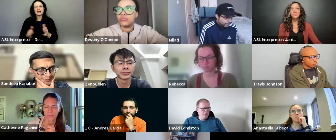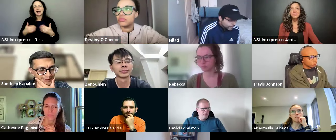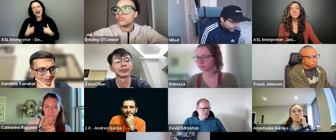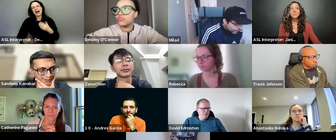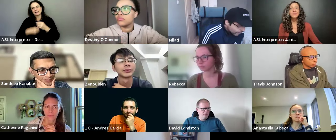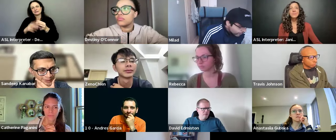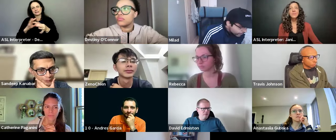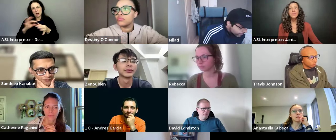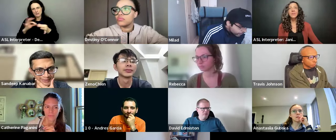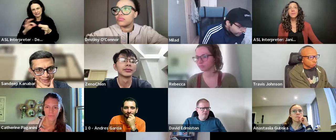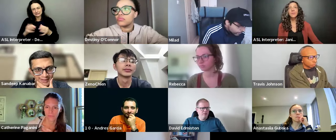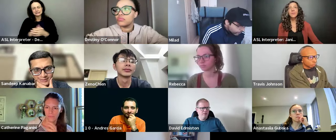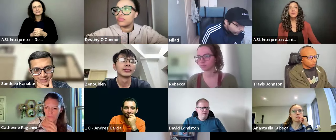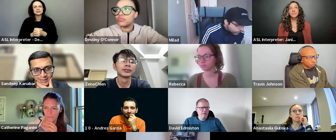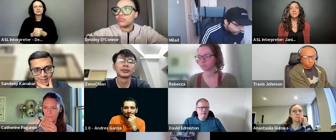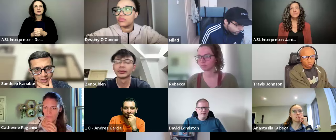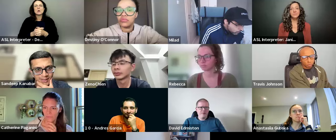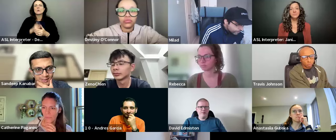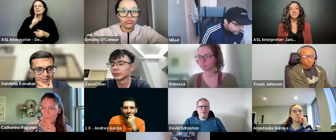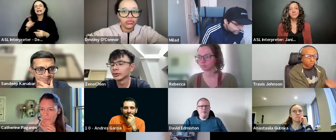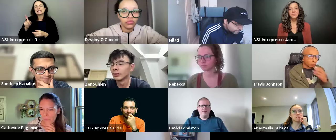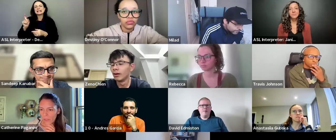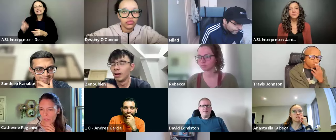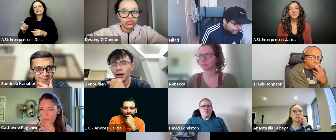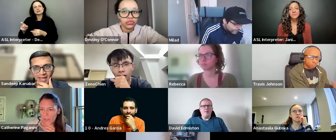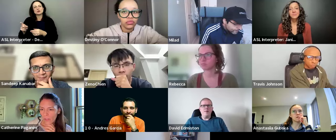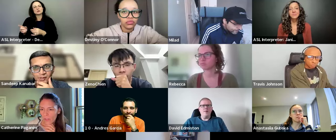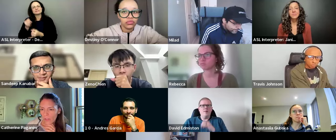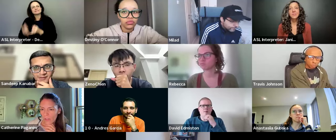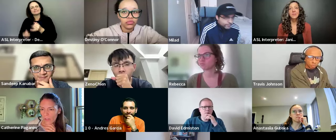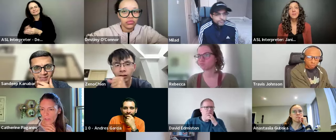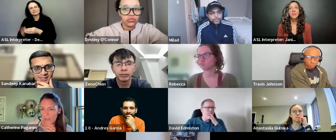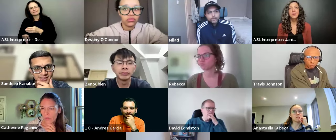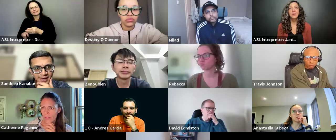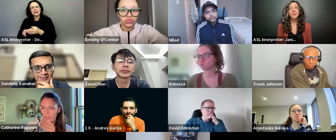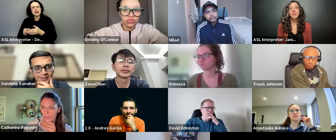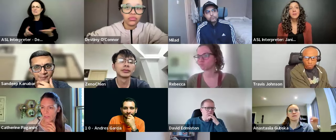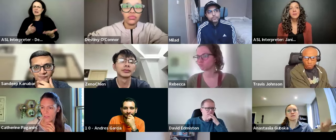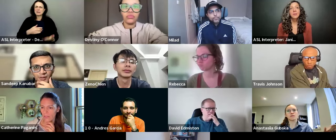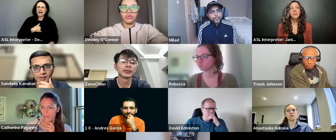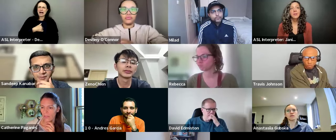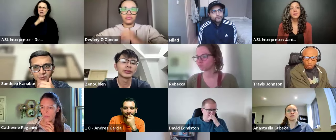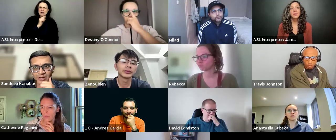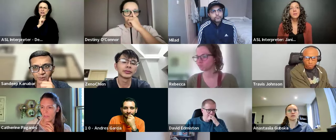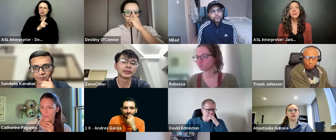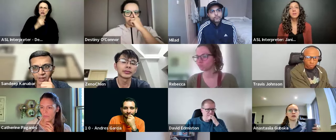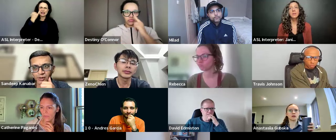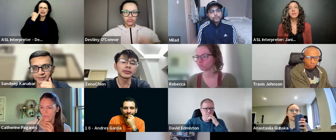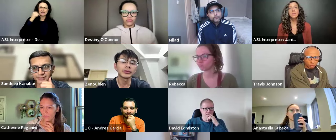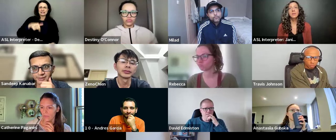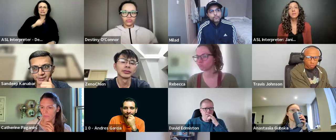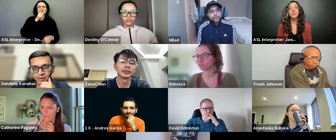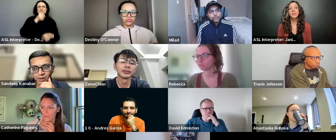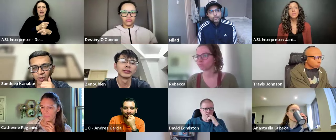comments, but I think we need to finalize. Maybe I'm not sure if this is the right time for us to actually